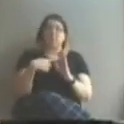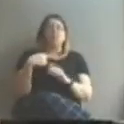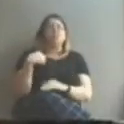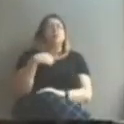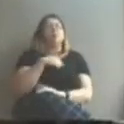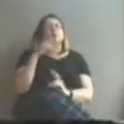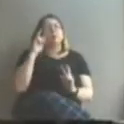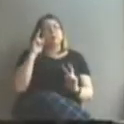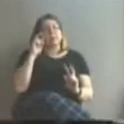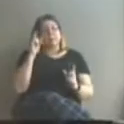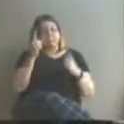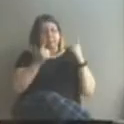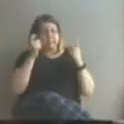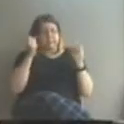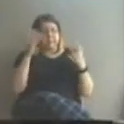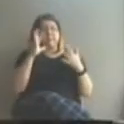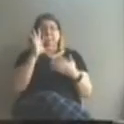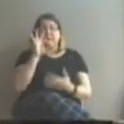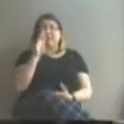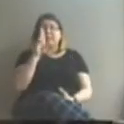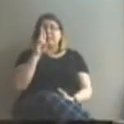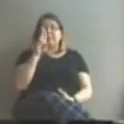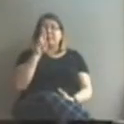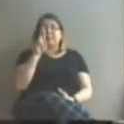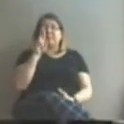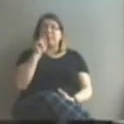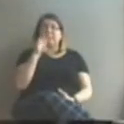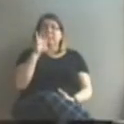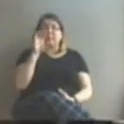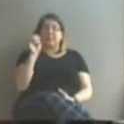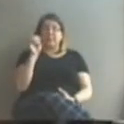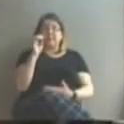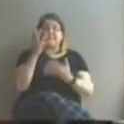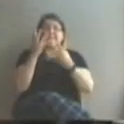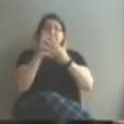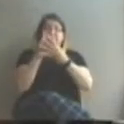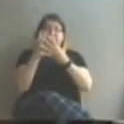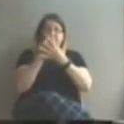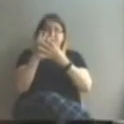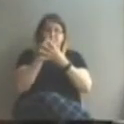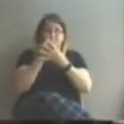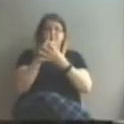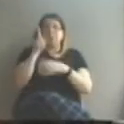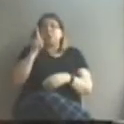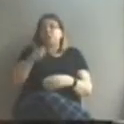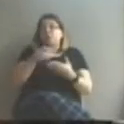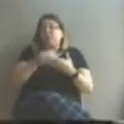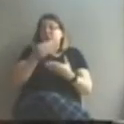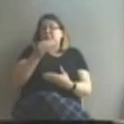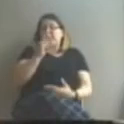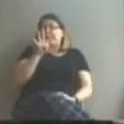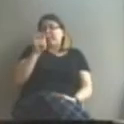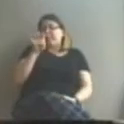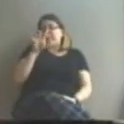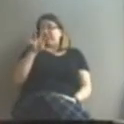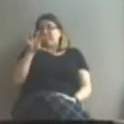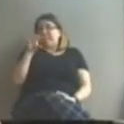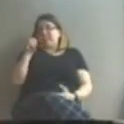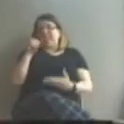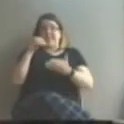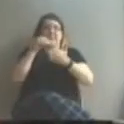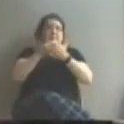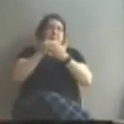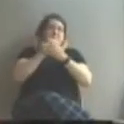looked at the amount of furnace filters we should be purchasing in a year, it comes out to around $450,000. And that's